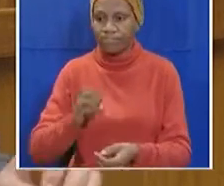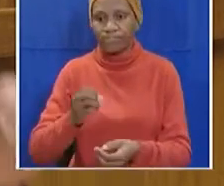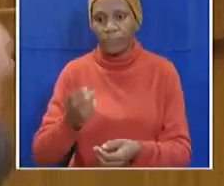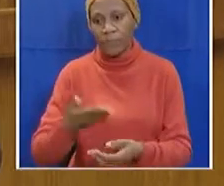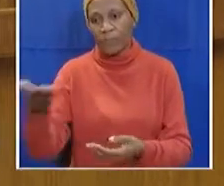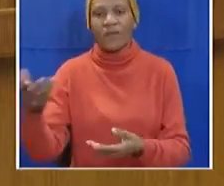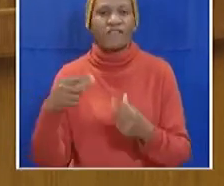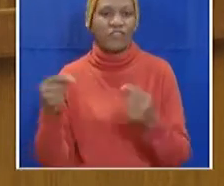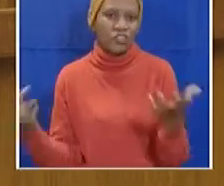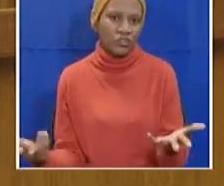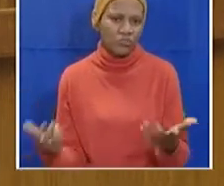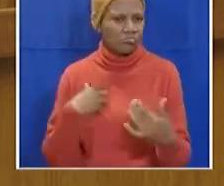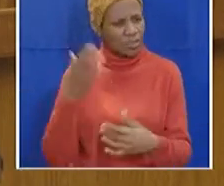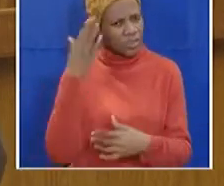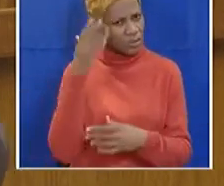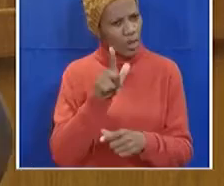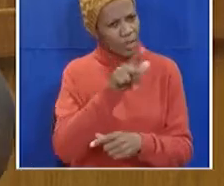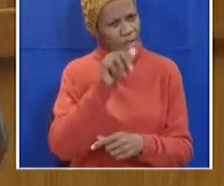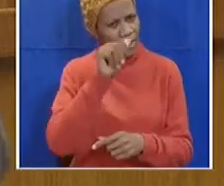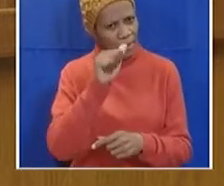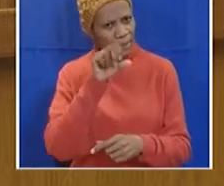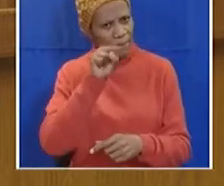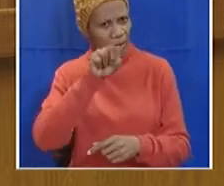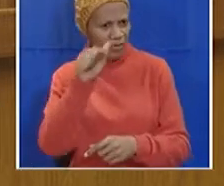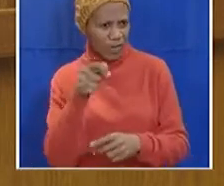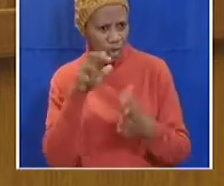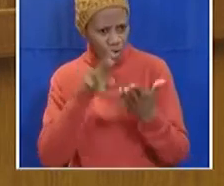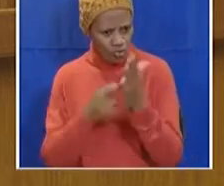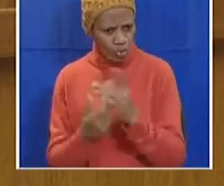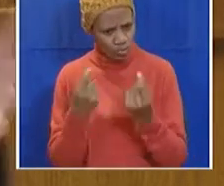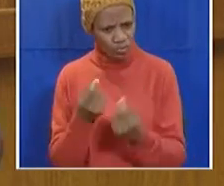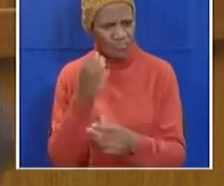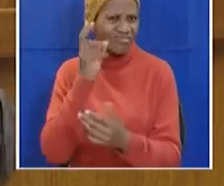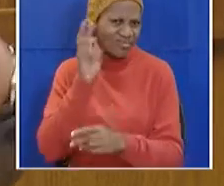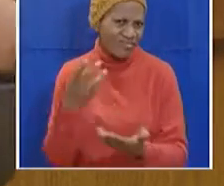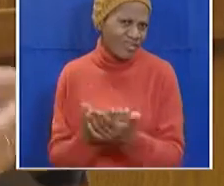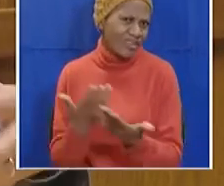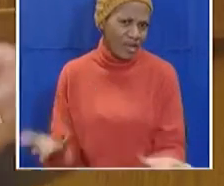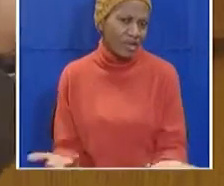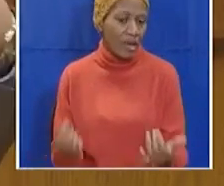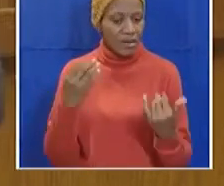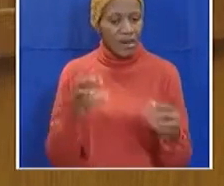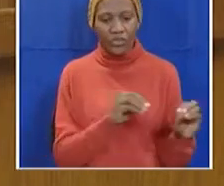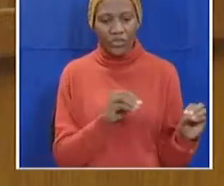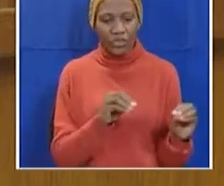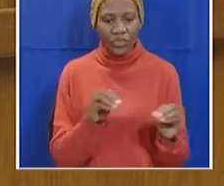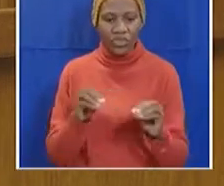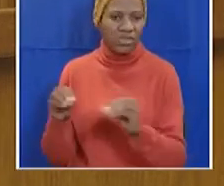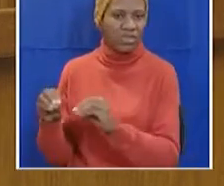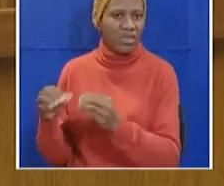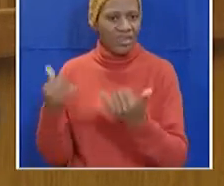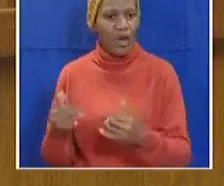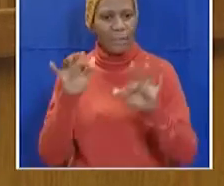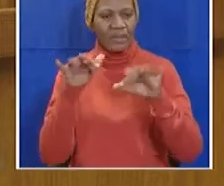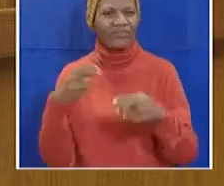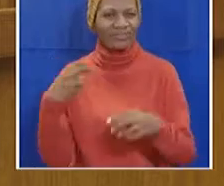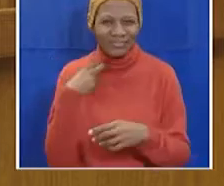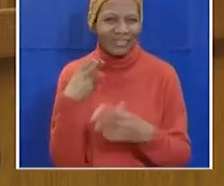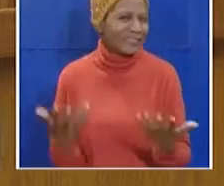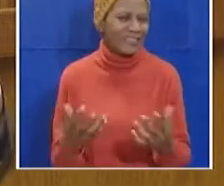can play a key role in finalizing outstanding land claims, and this delay has resulted in much frustration and